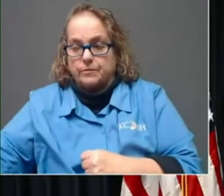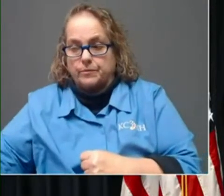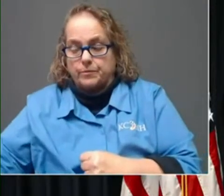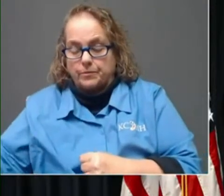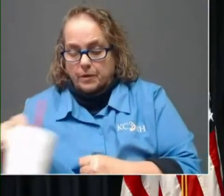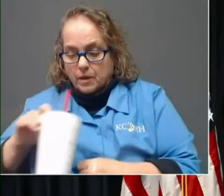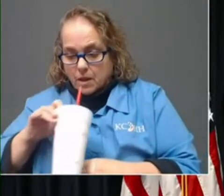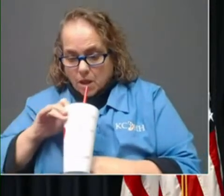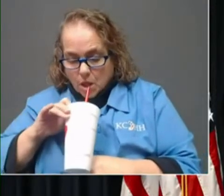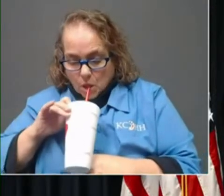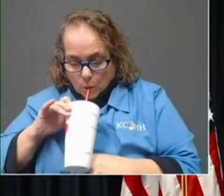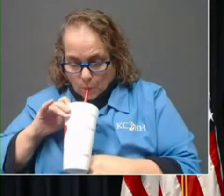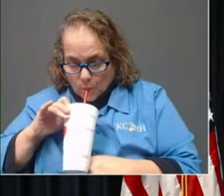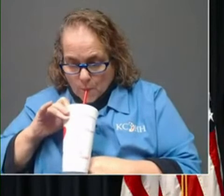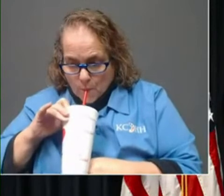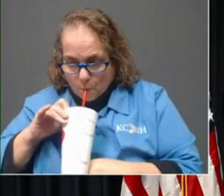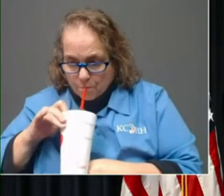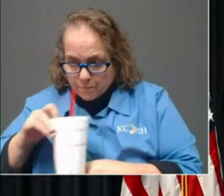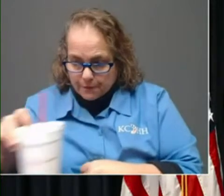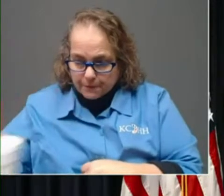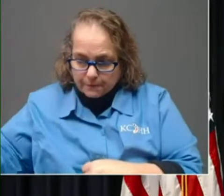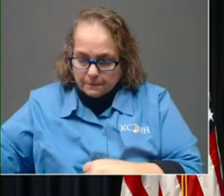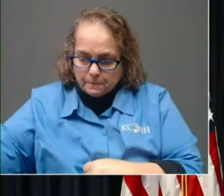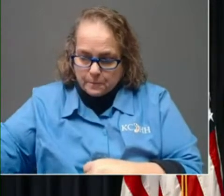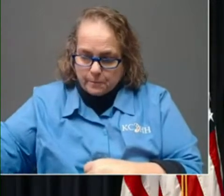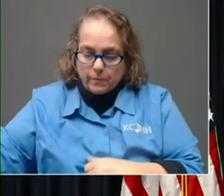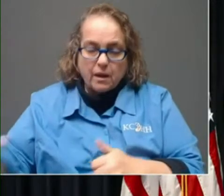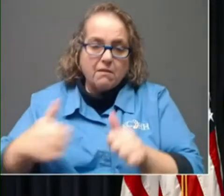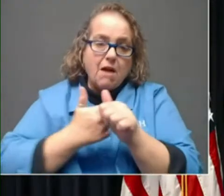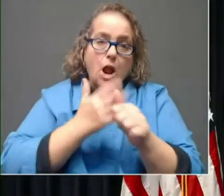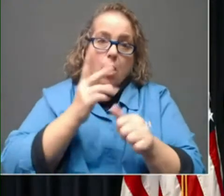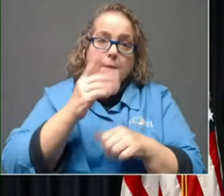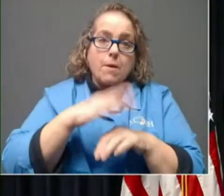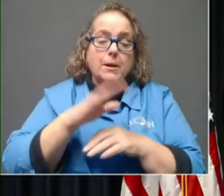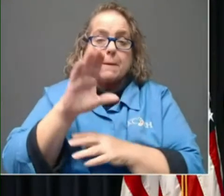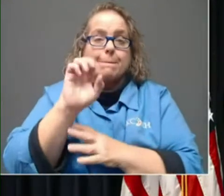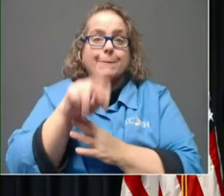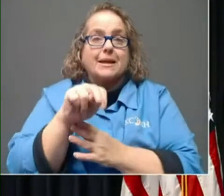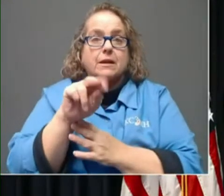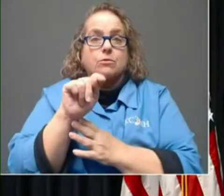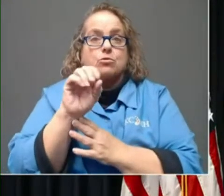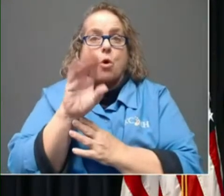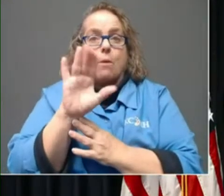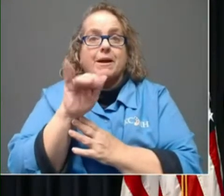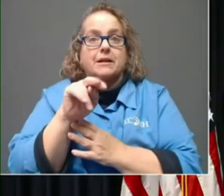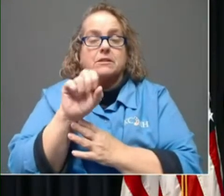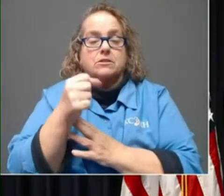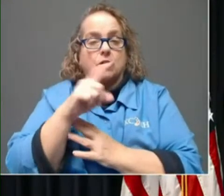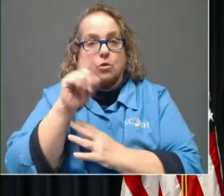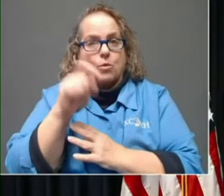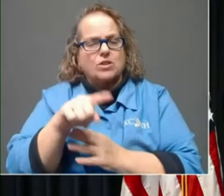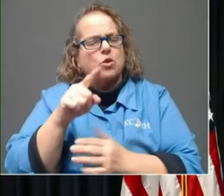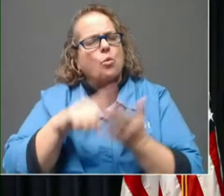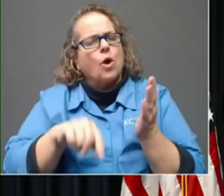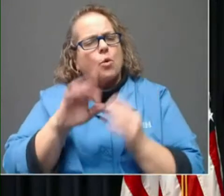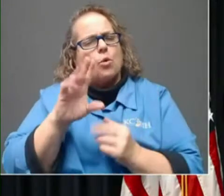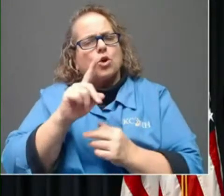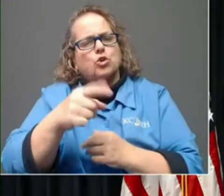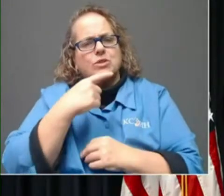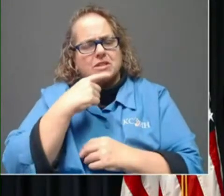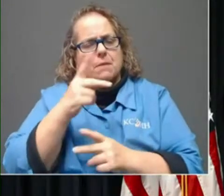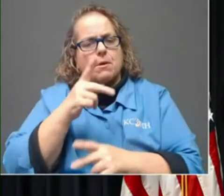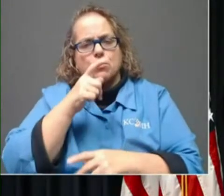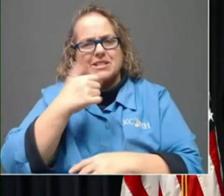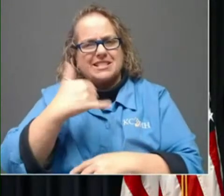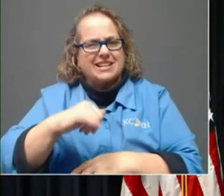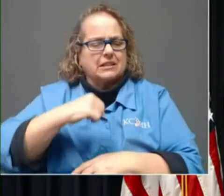And Governor, following up on Ben Tobin's question, what would you say to the people who are still reluctant to